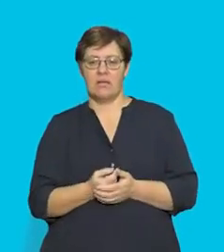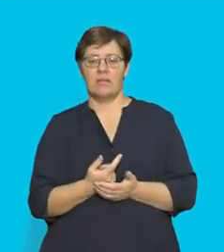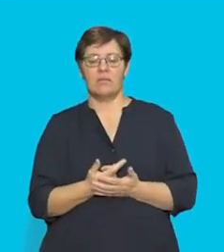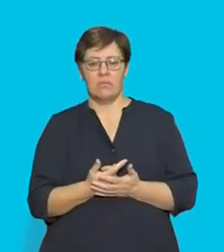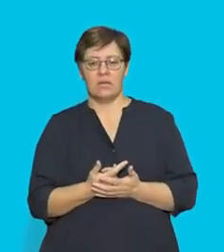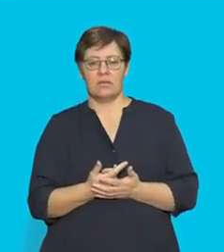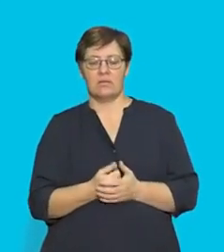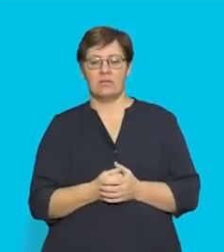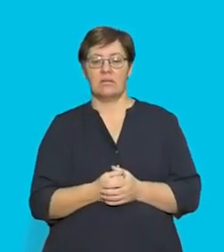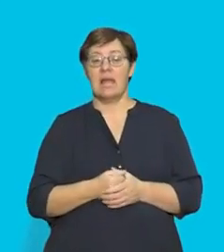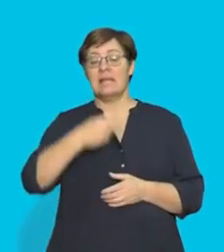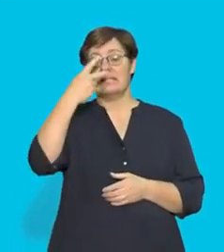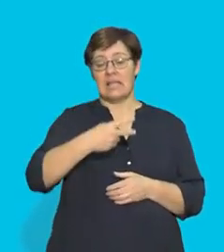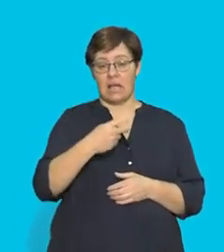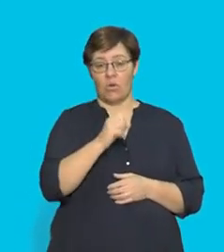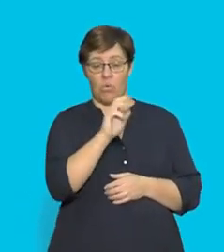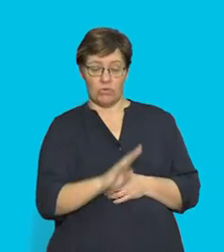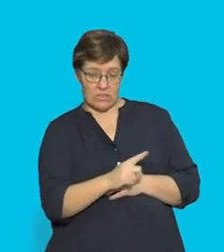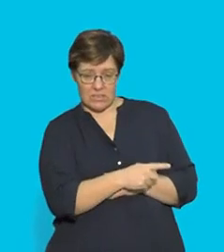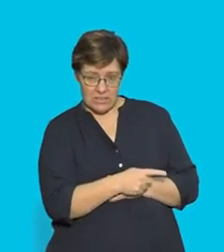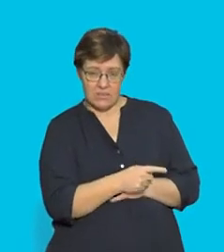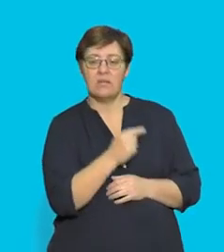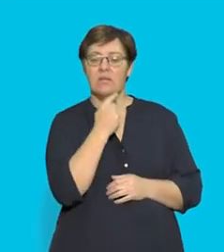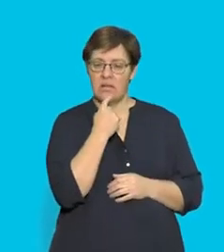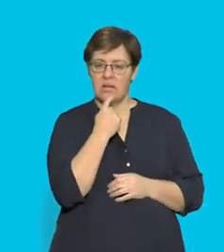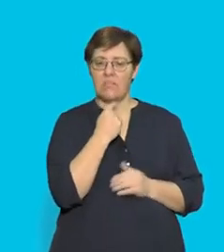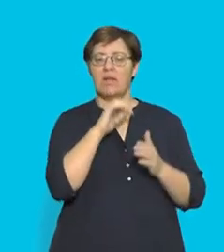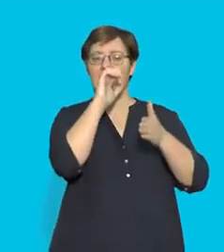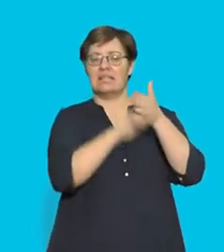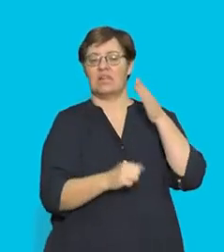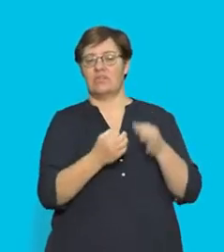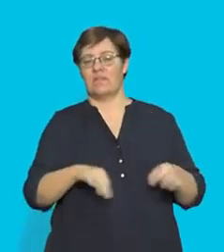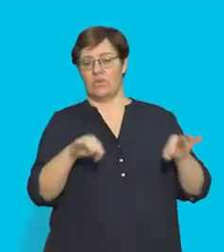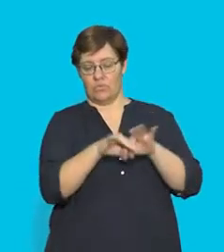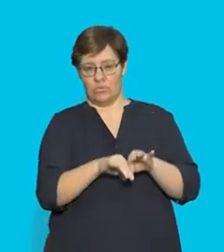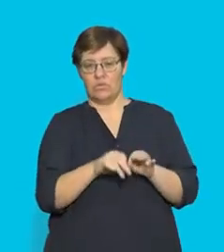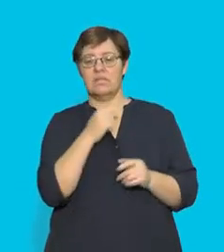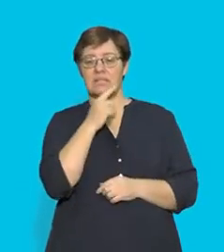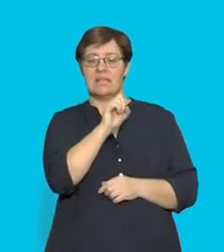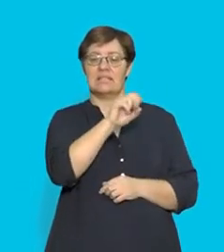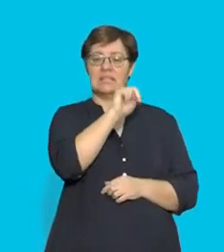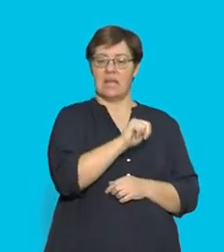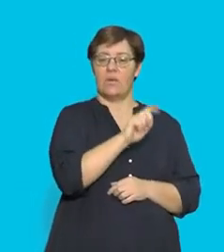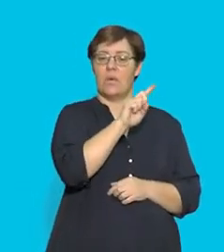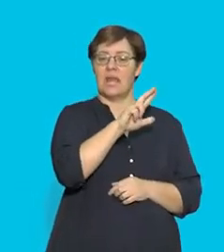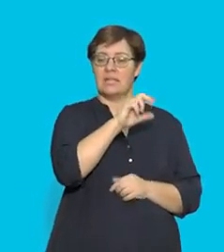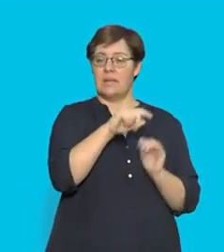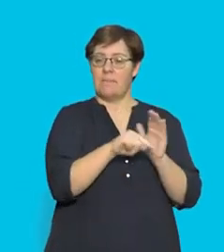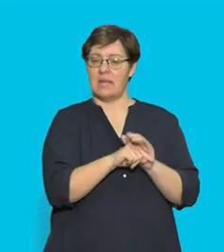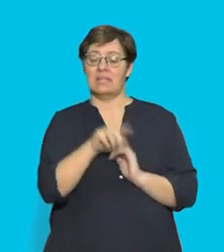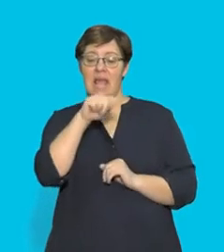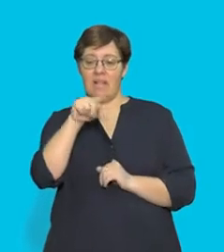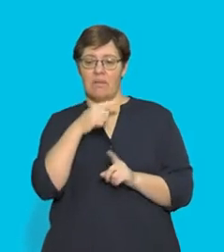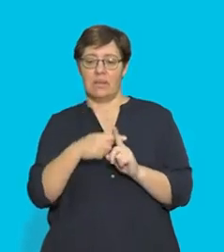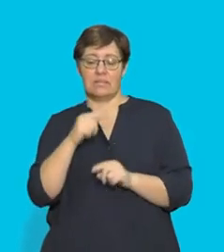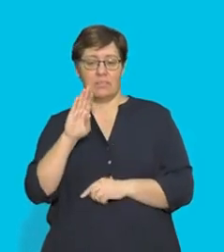second quadrant. And in the second quadrant, sine is positive, so we're going to use our reduction values to say sine of 180 minus alpha plus